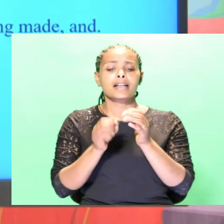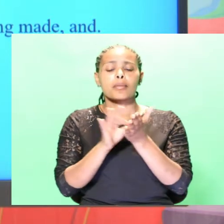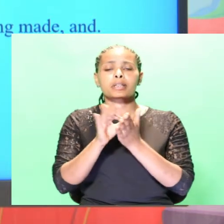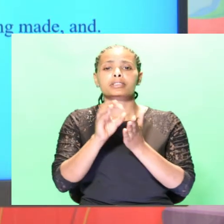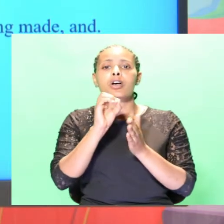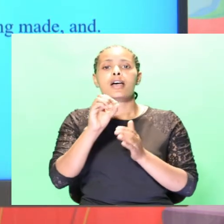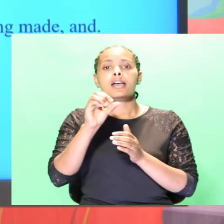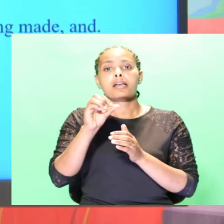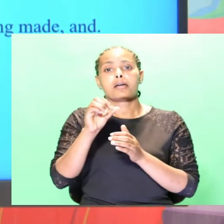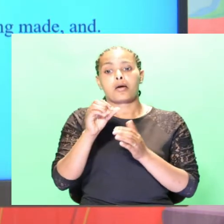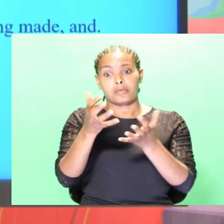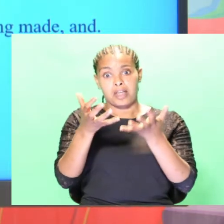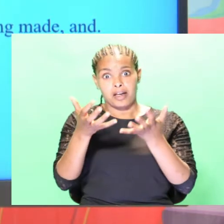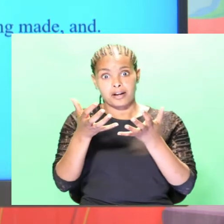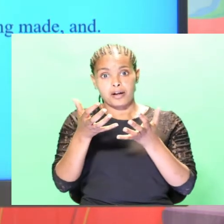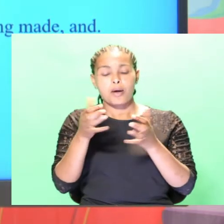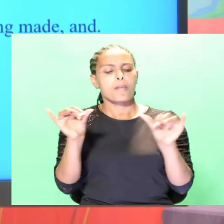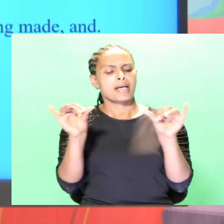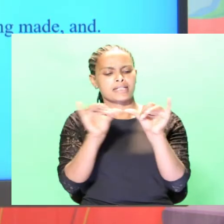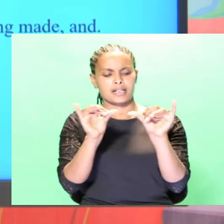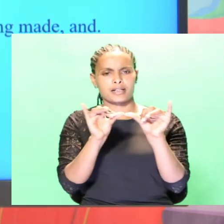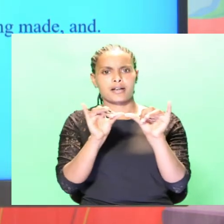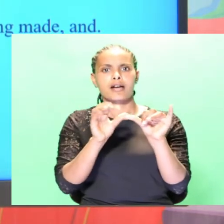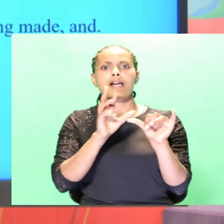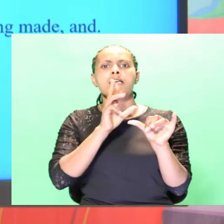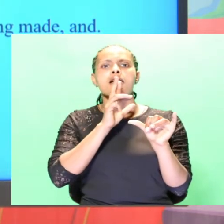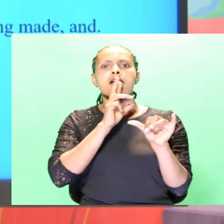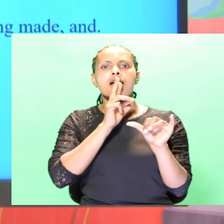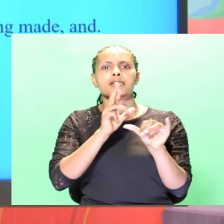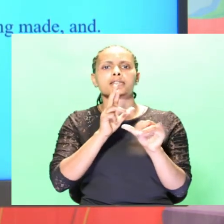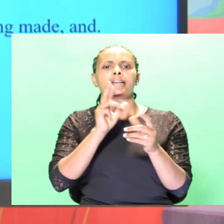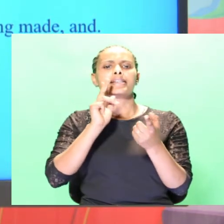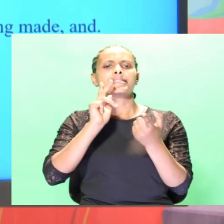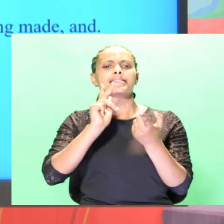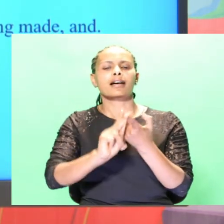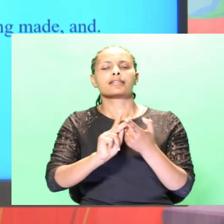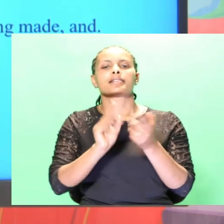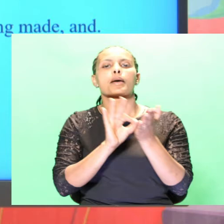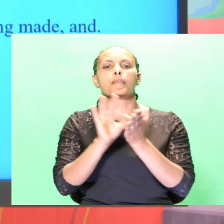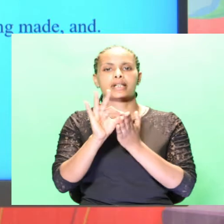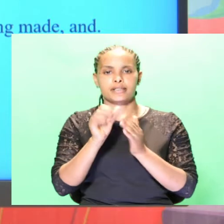Numbers obtained by measurements are inexact numbers.